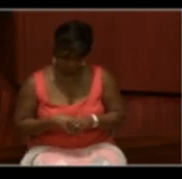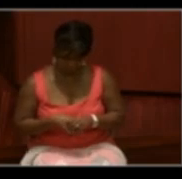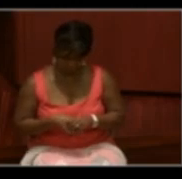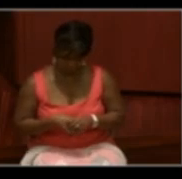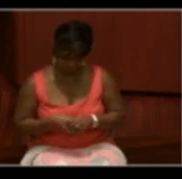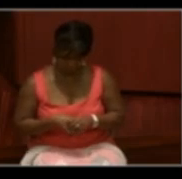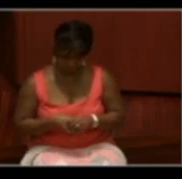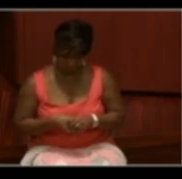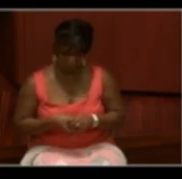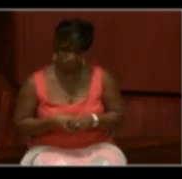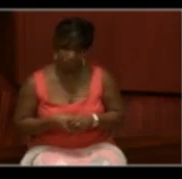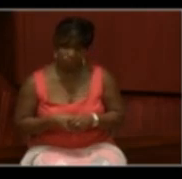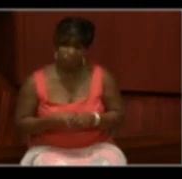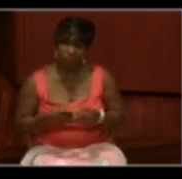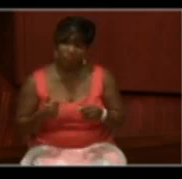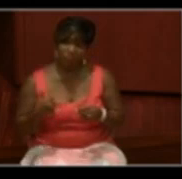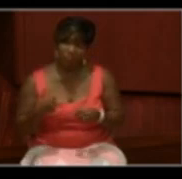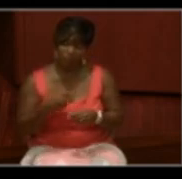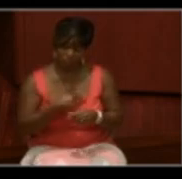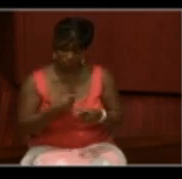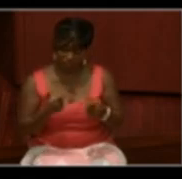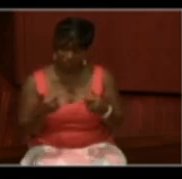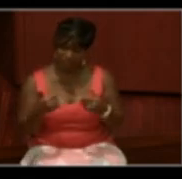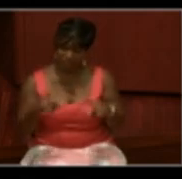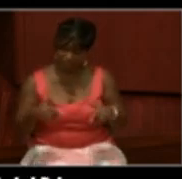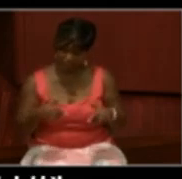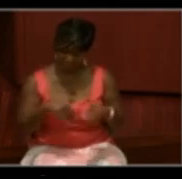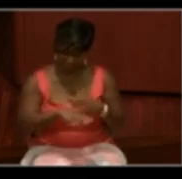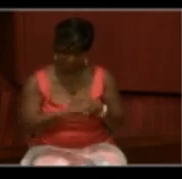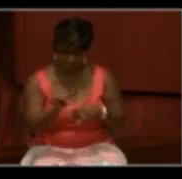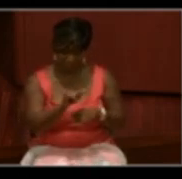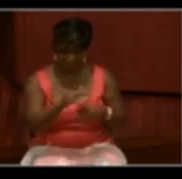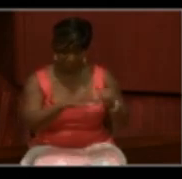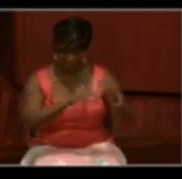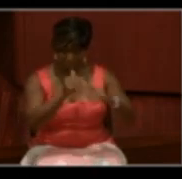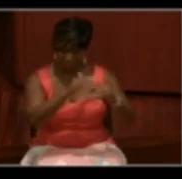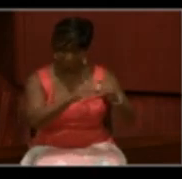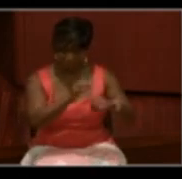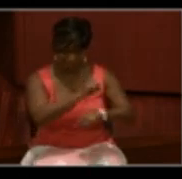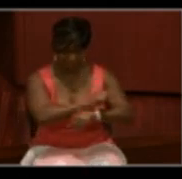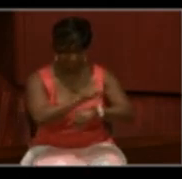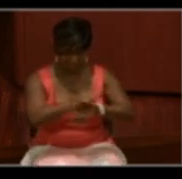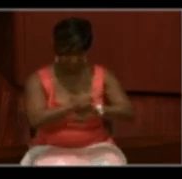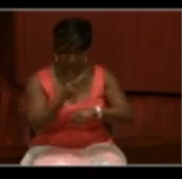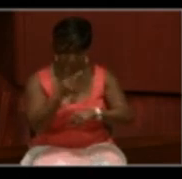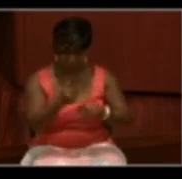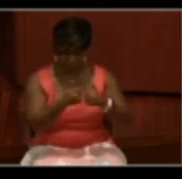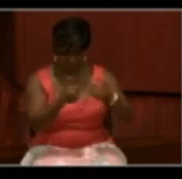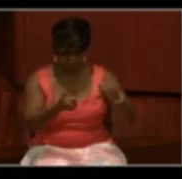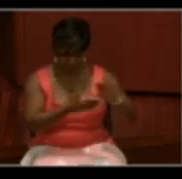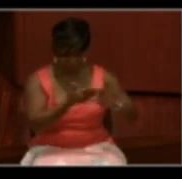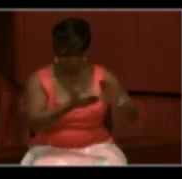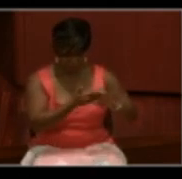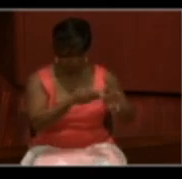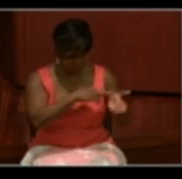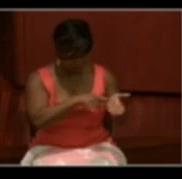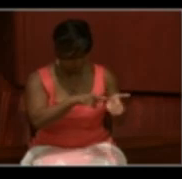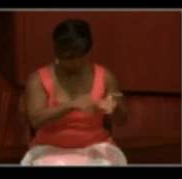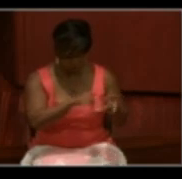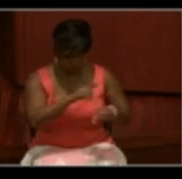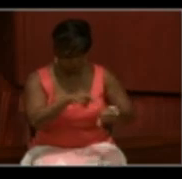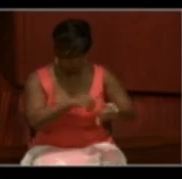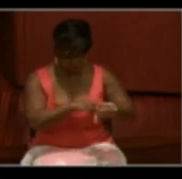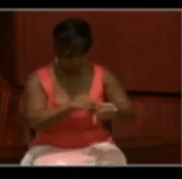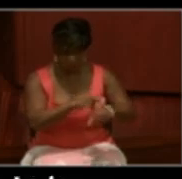While we inhabit the same building in our facility in St. Louis, we actually have two separate operations: Research Services at the National Archives of